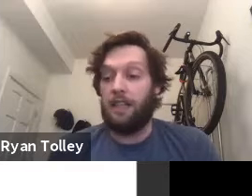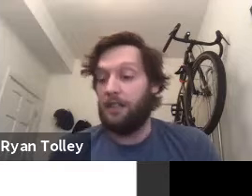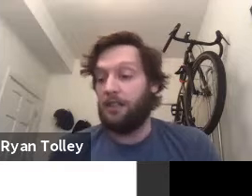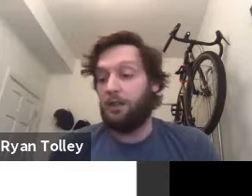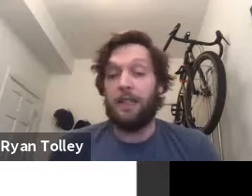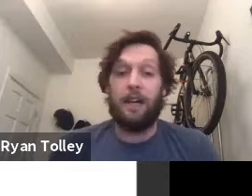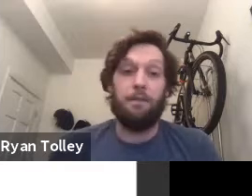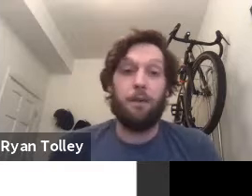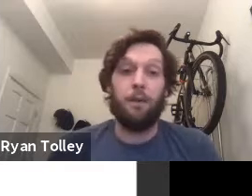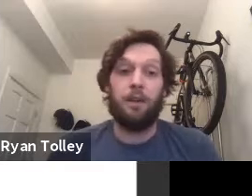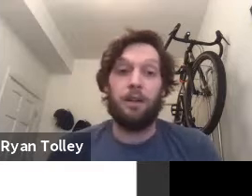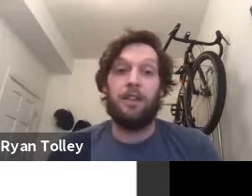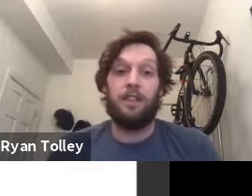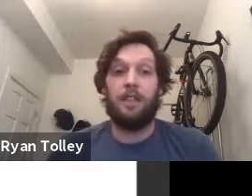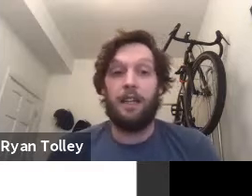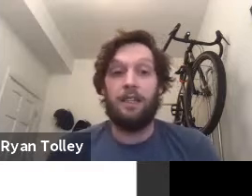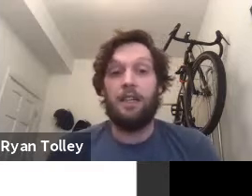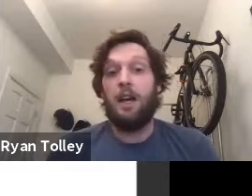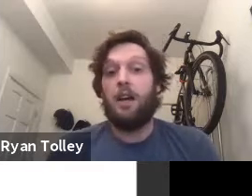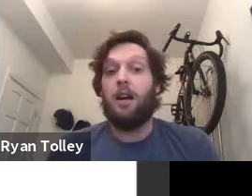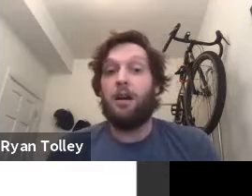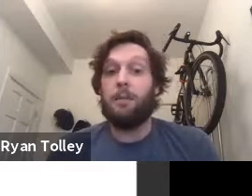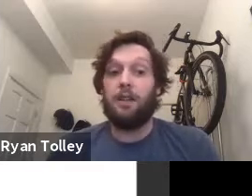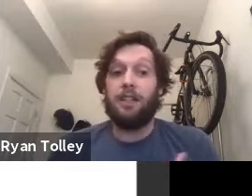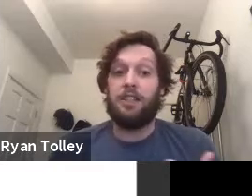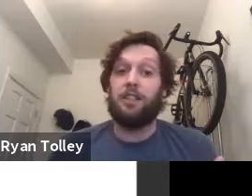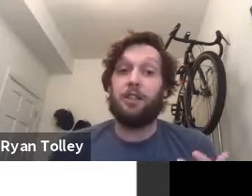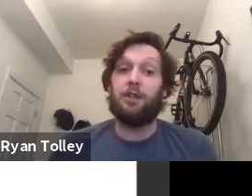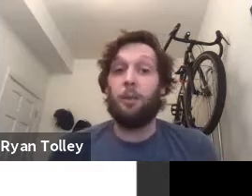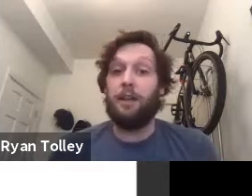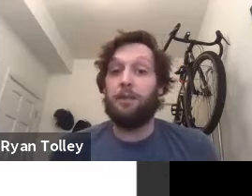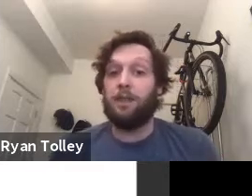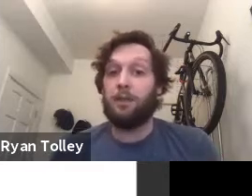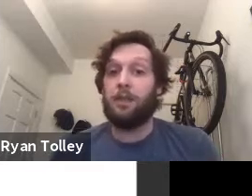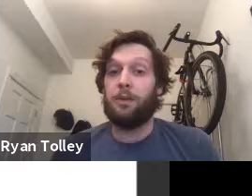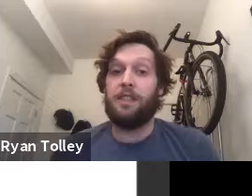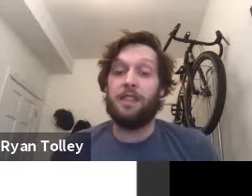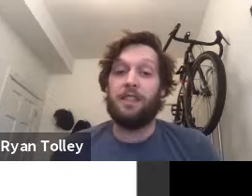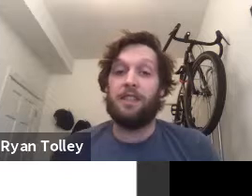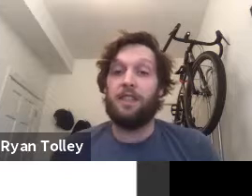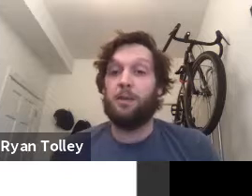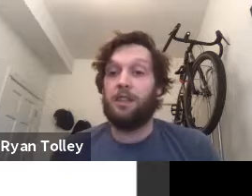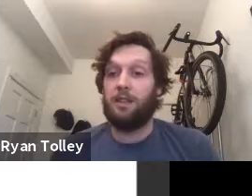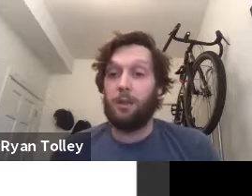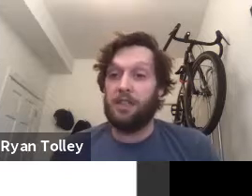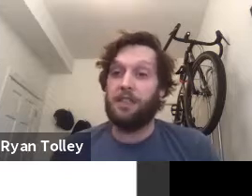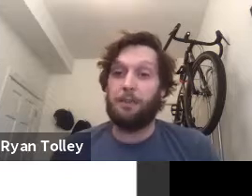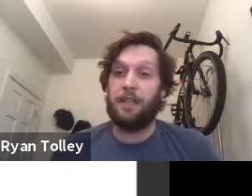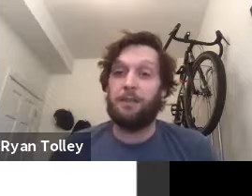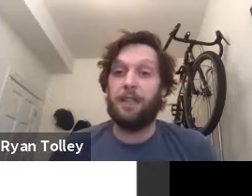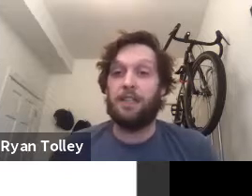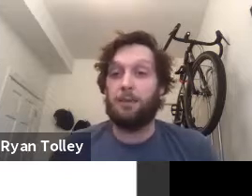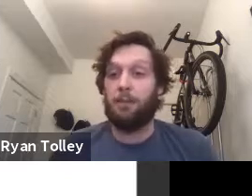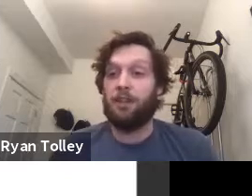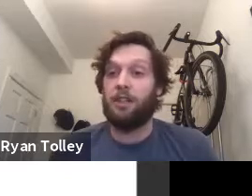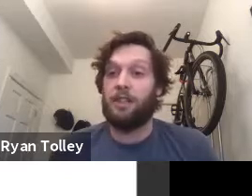could take to account for these delays. The legislature could wait for the 2020 census data, which is